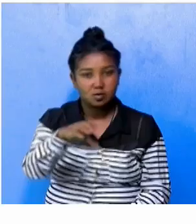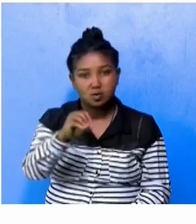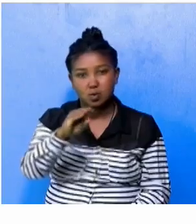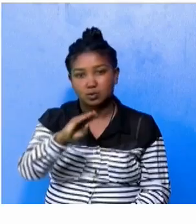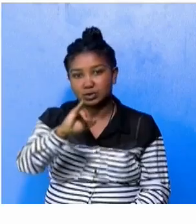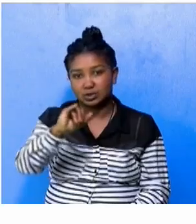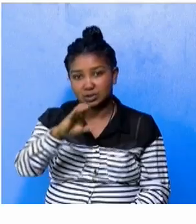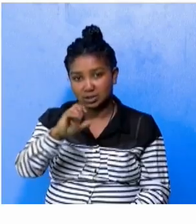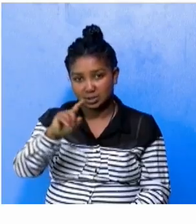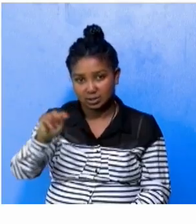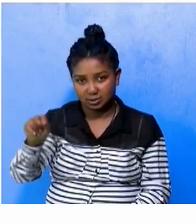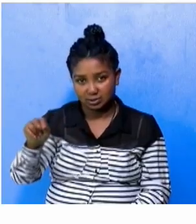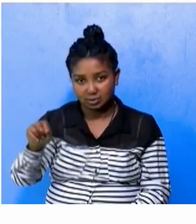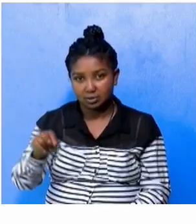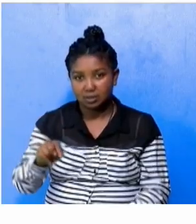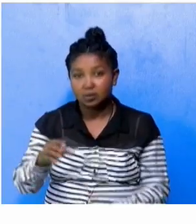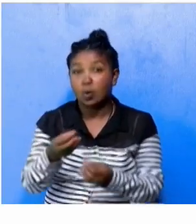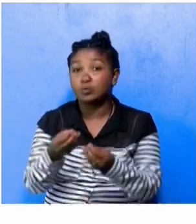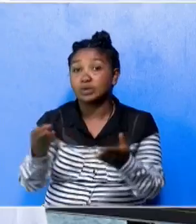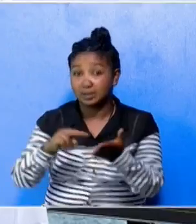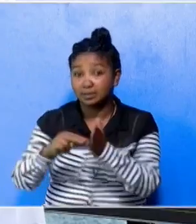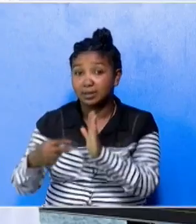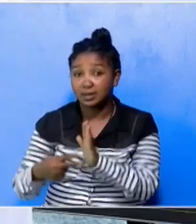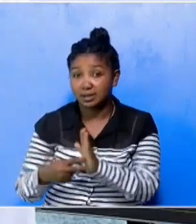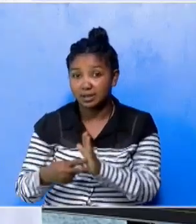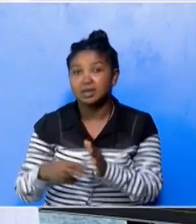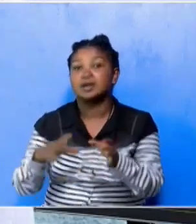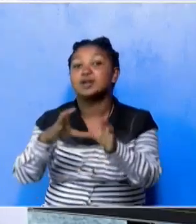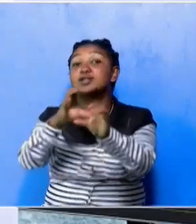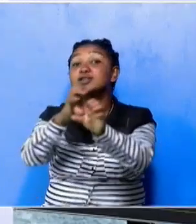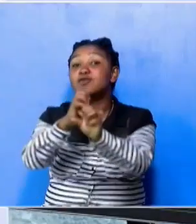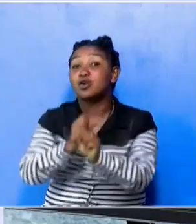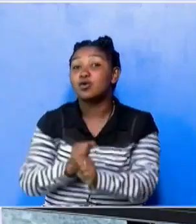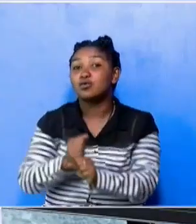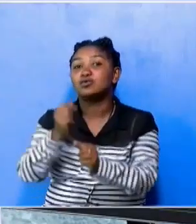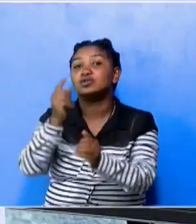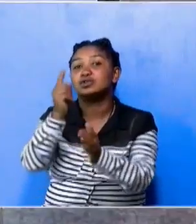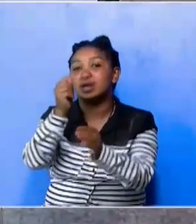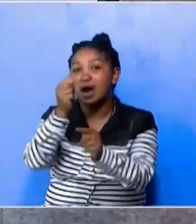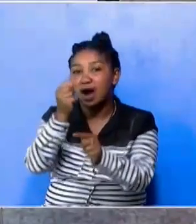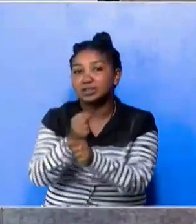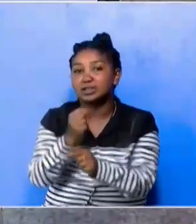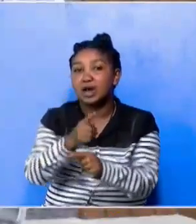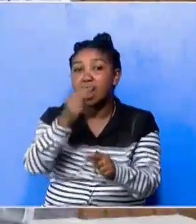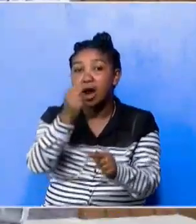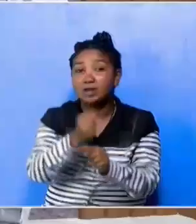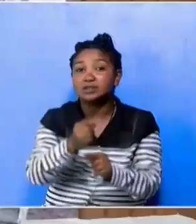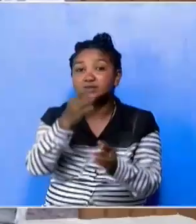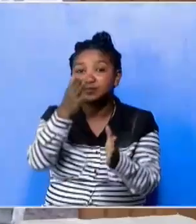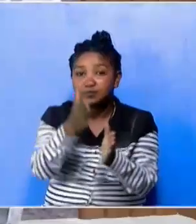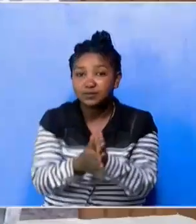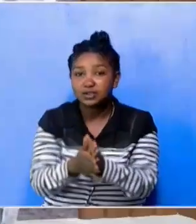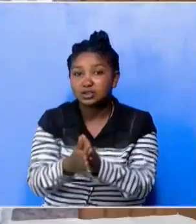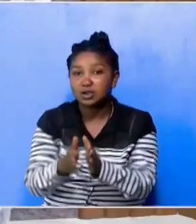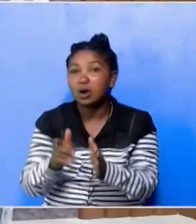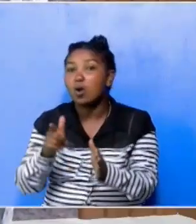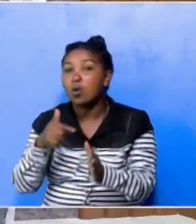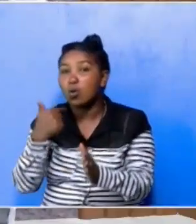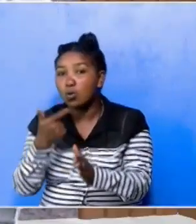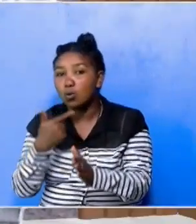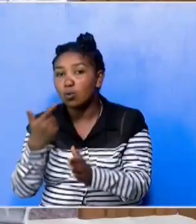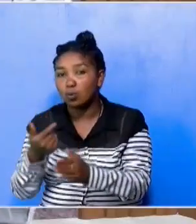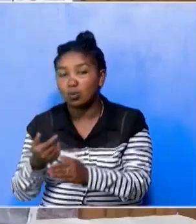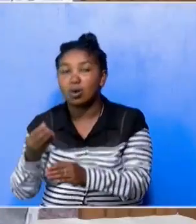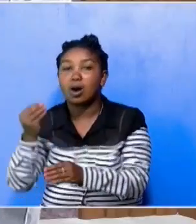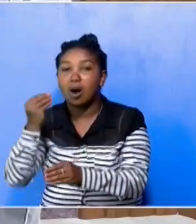Bear in your mind here, object means receiver of the action. The actions happens on the